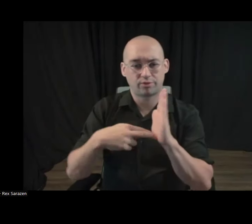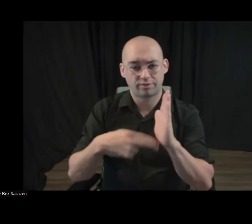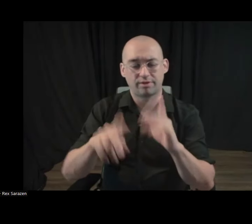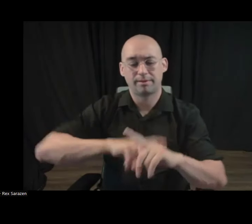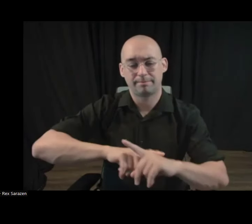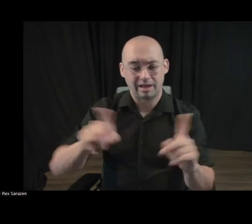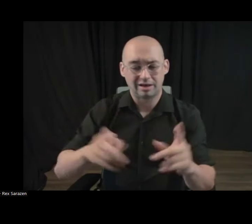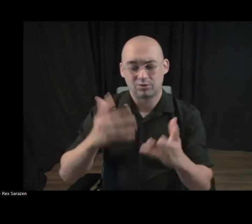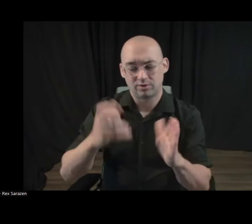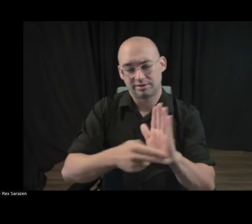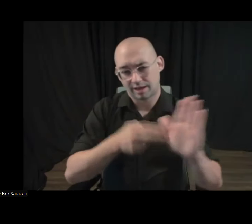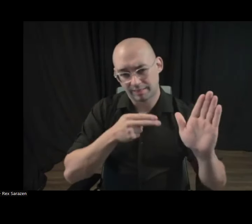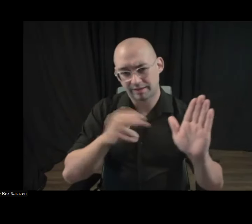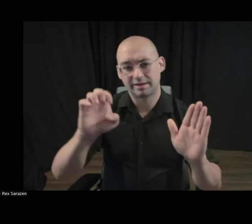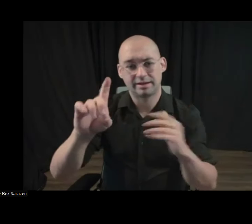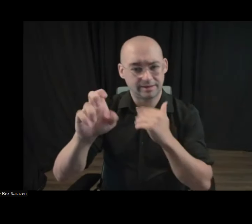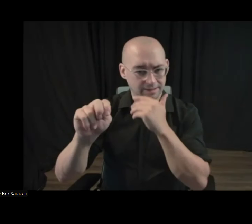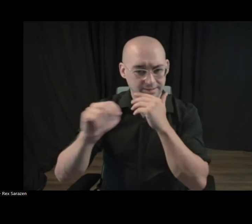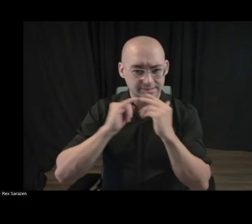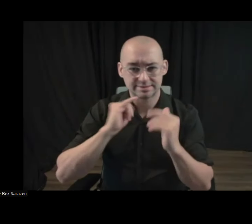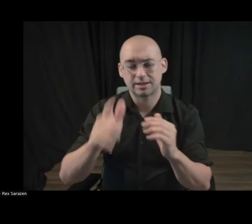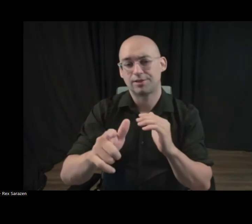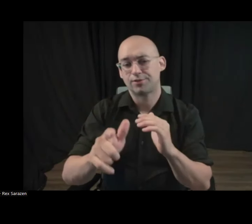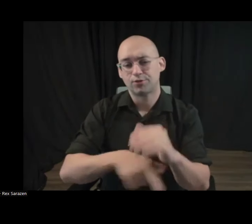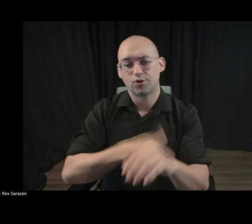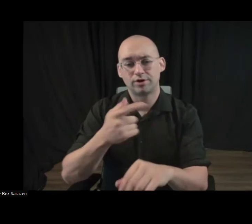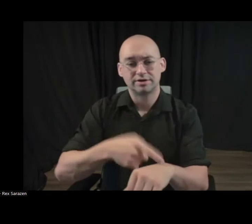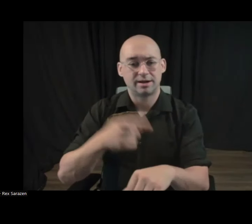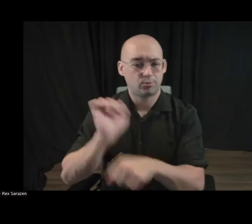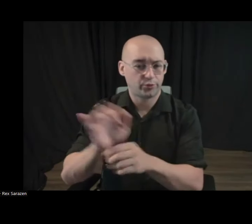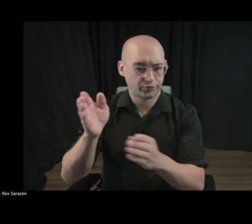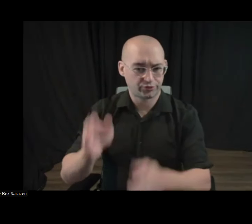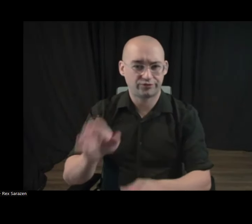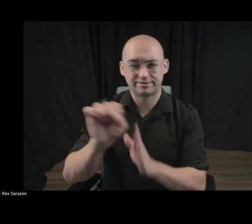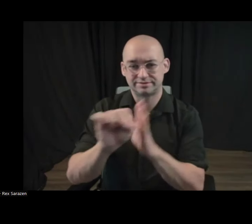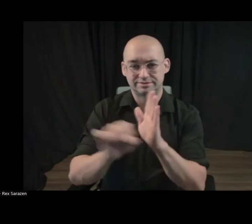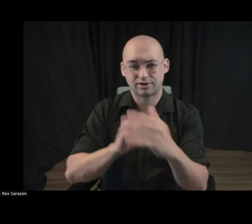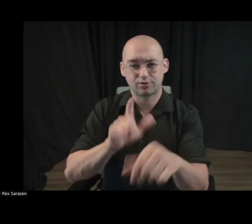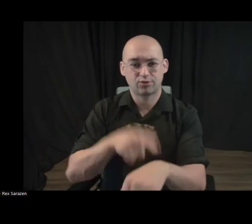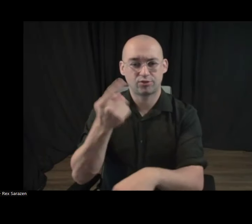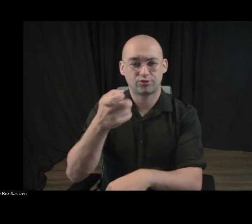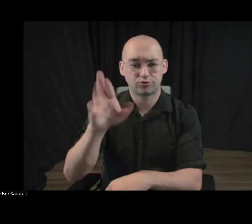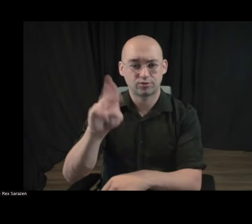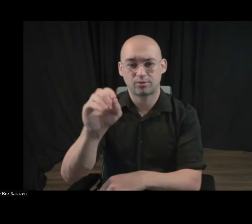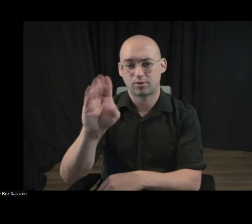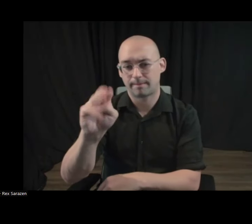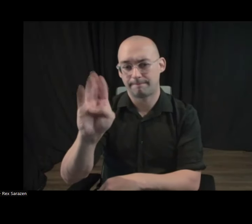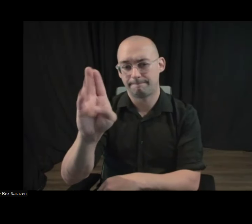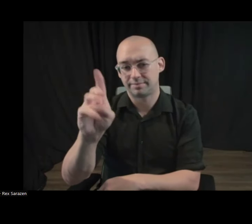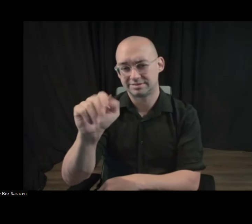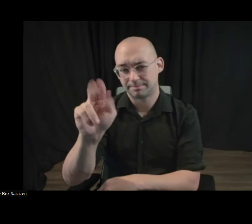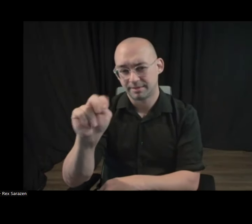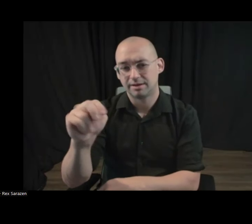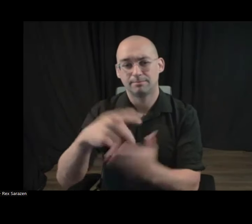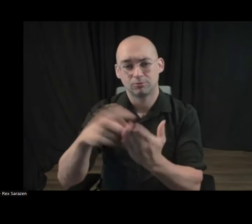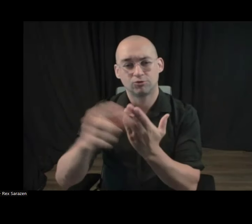to underscore that Eden is a long tenured employee of the state long-term care ombudsman program and is leading that